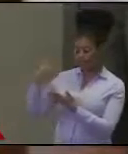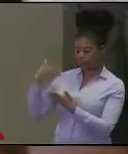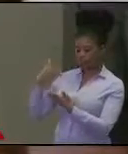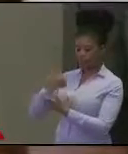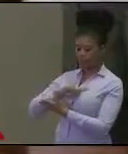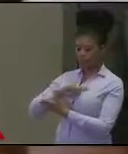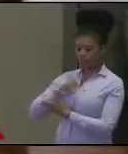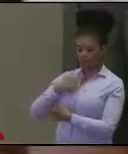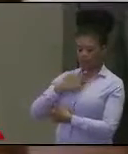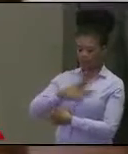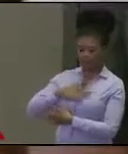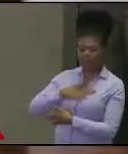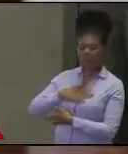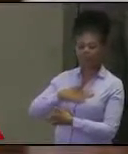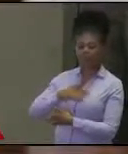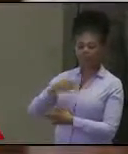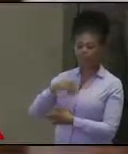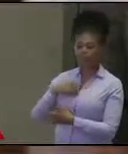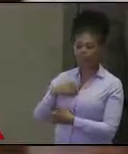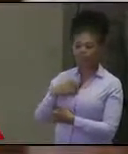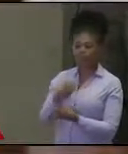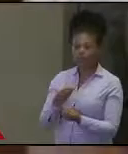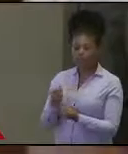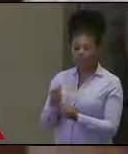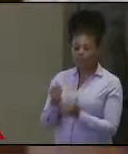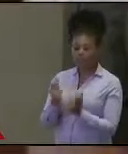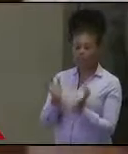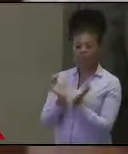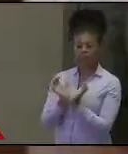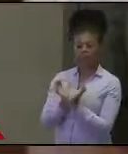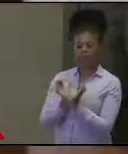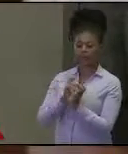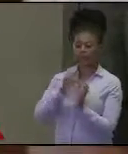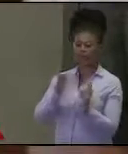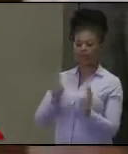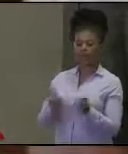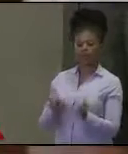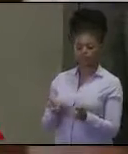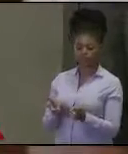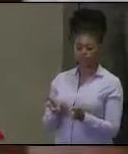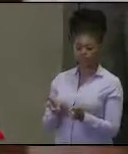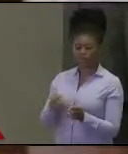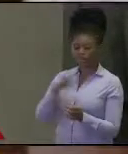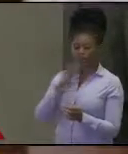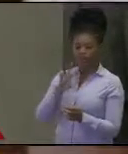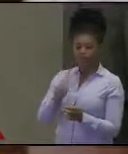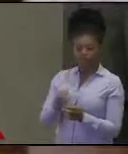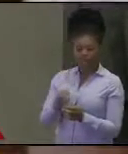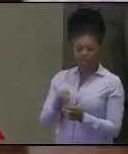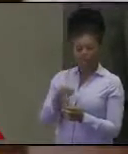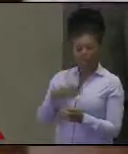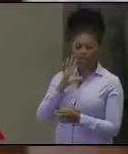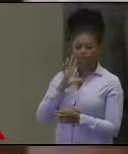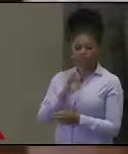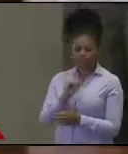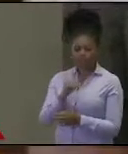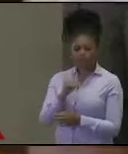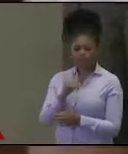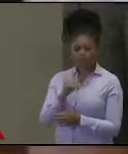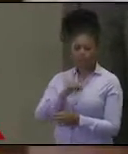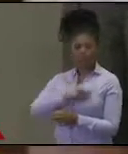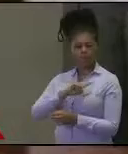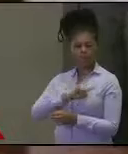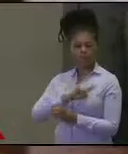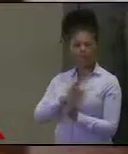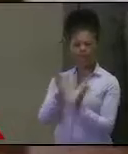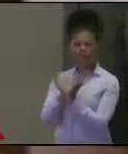felt we are making summits a norm. I was actually really grappling with this understanding. I asked MEC, why